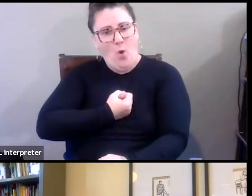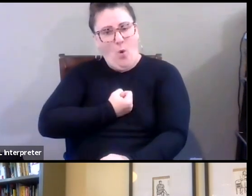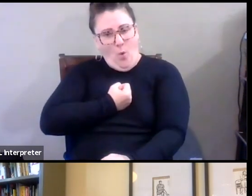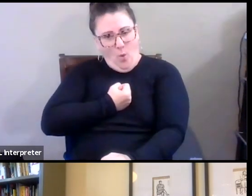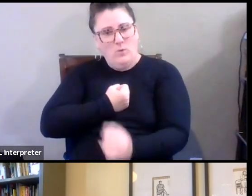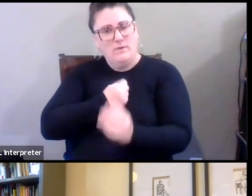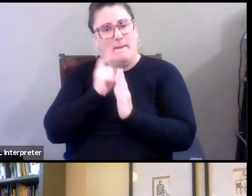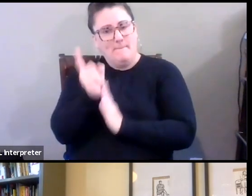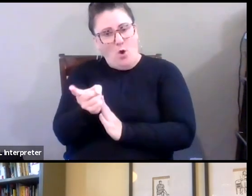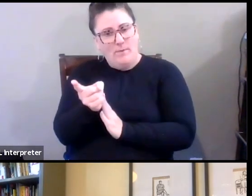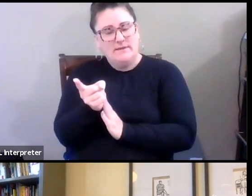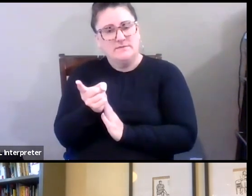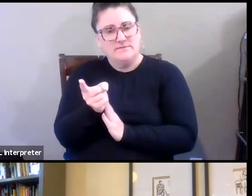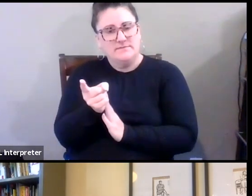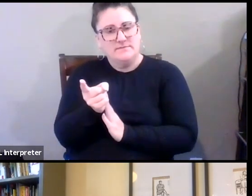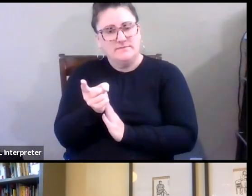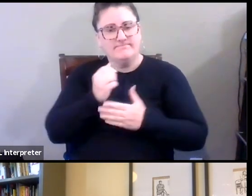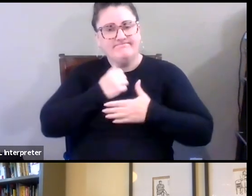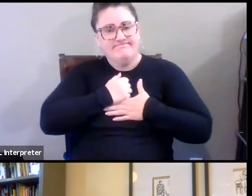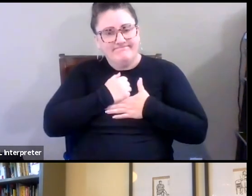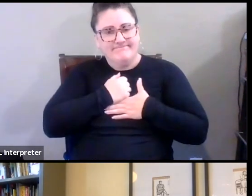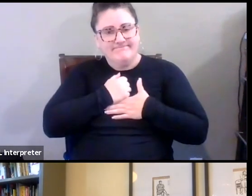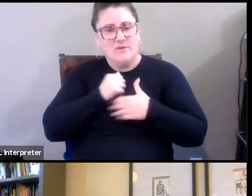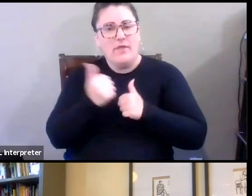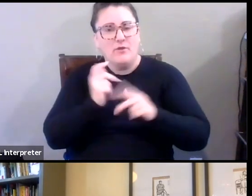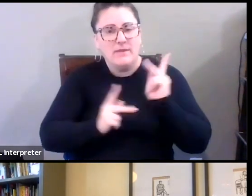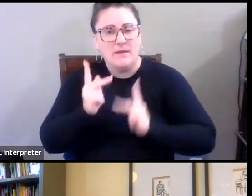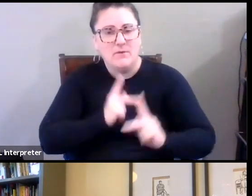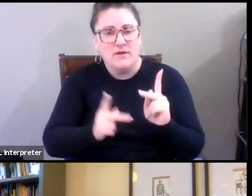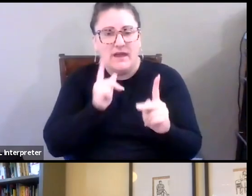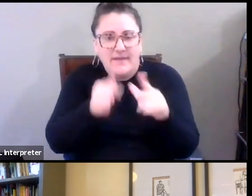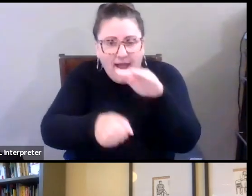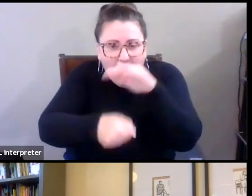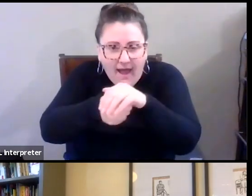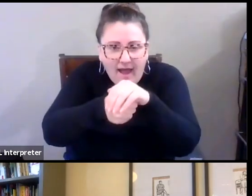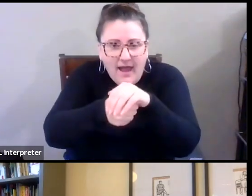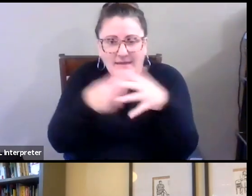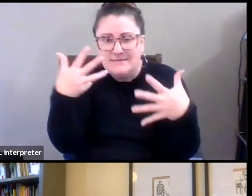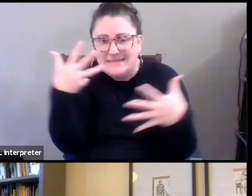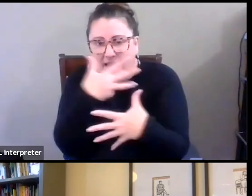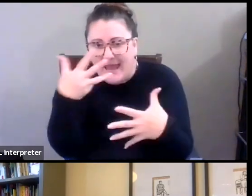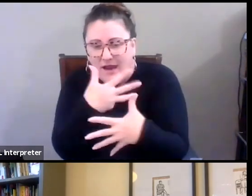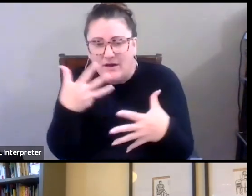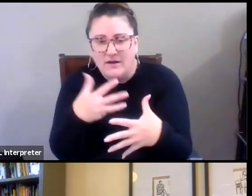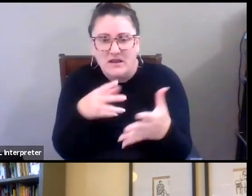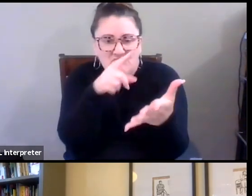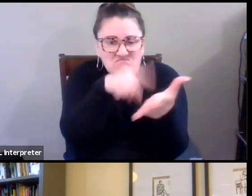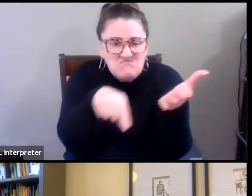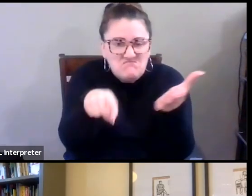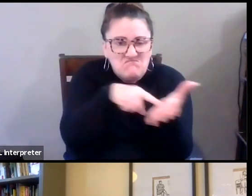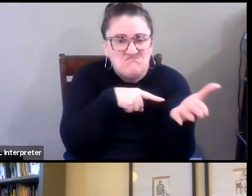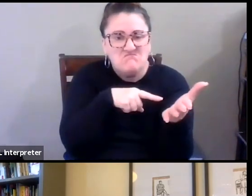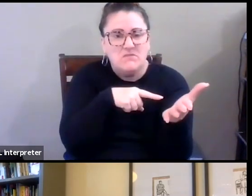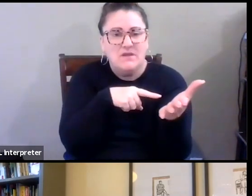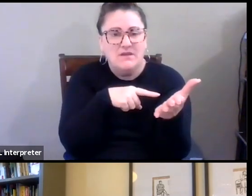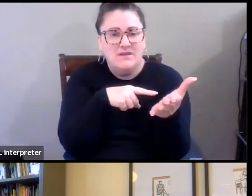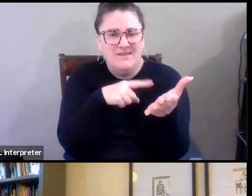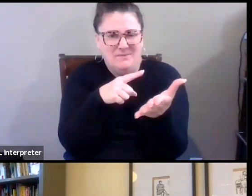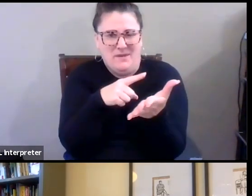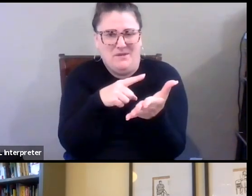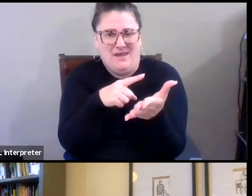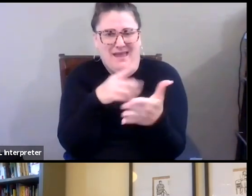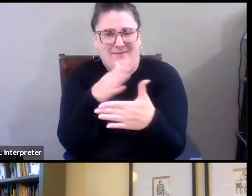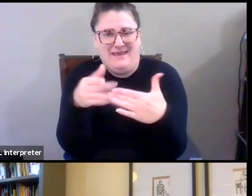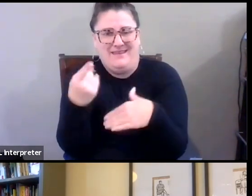with other people, if you always have to hide them because you are so scared of the scrutiny, then what do you have at the end of the